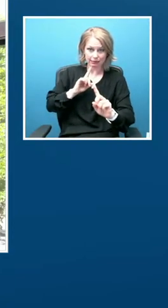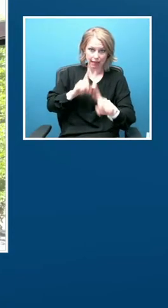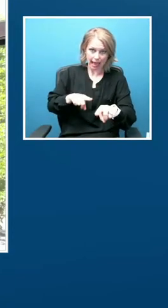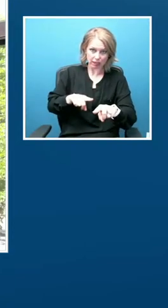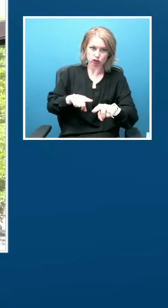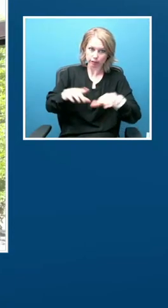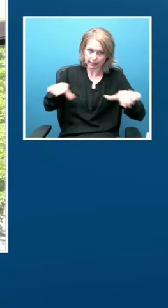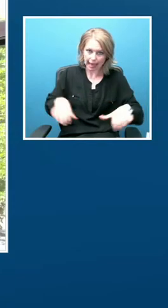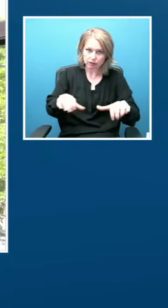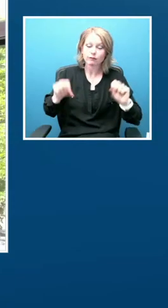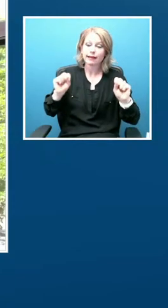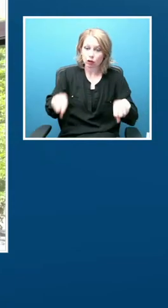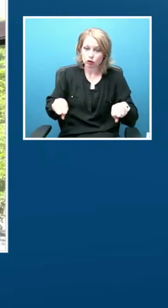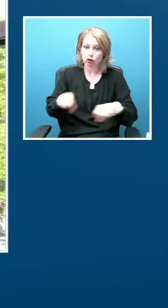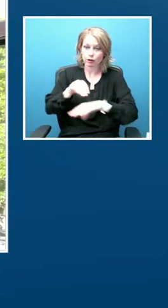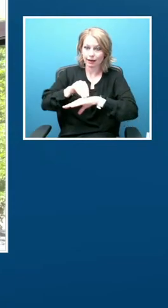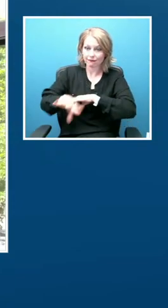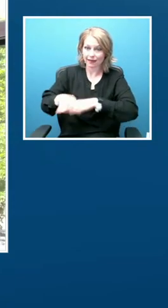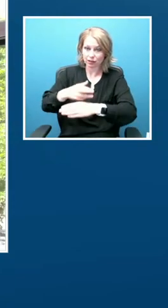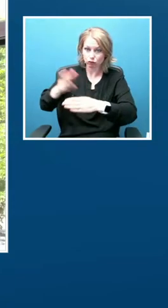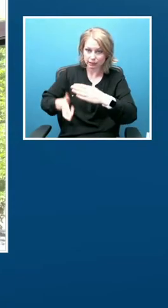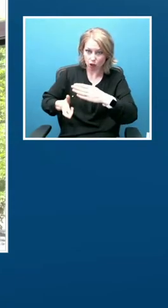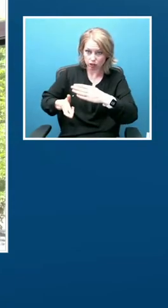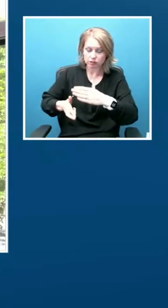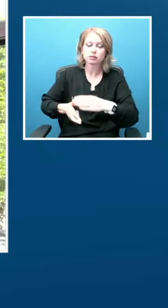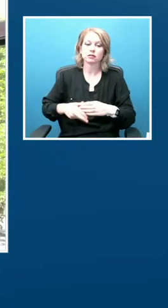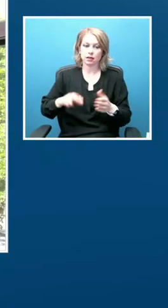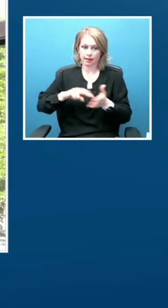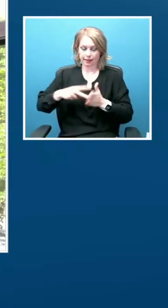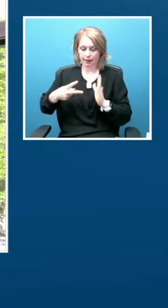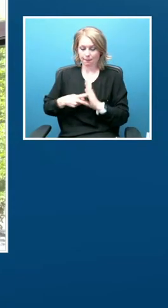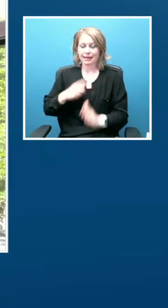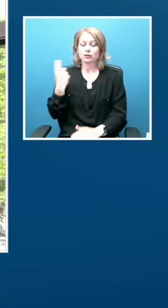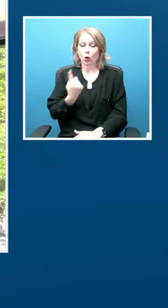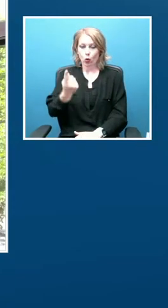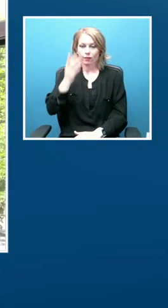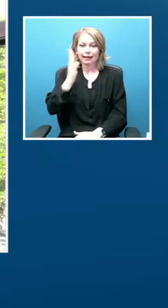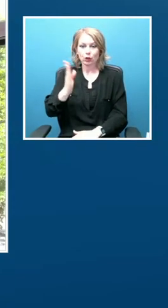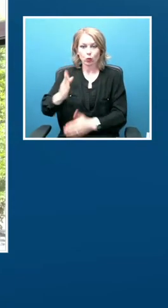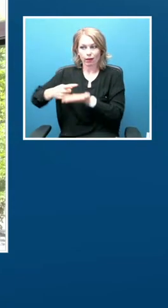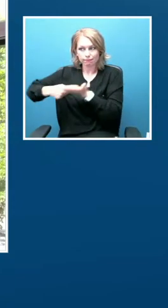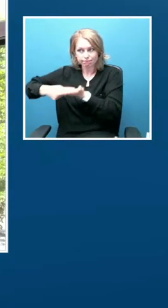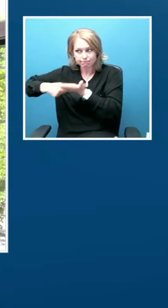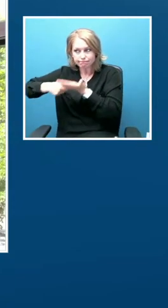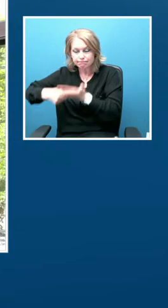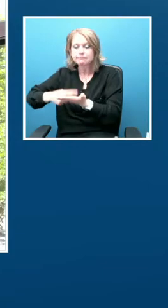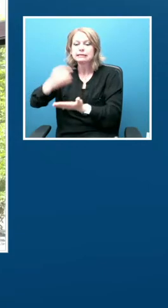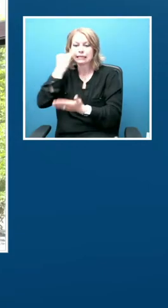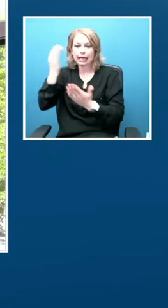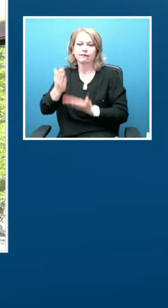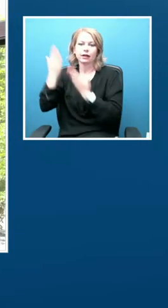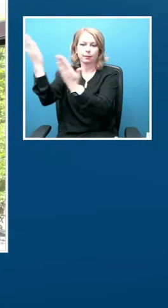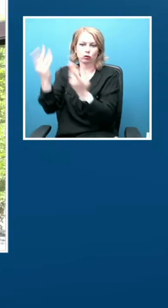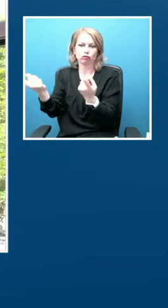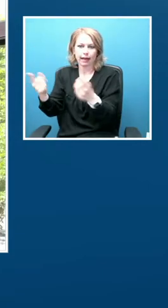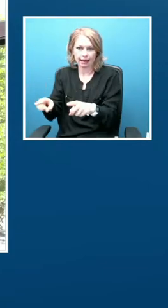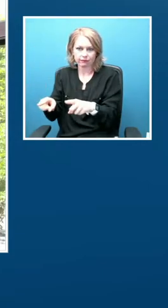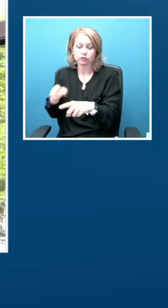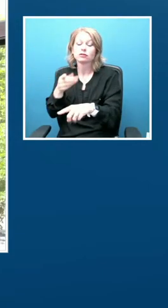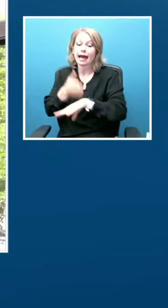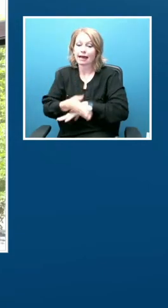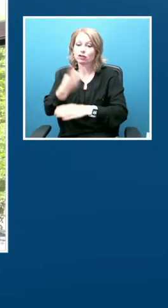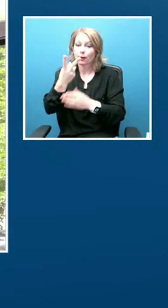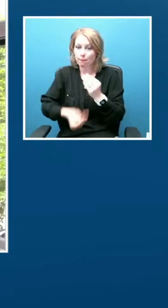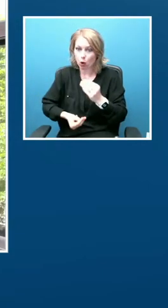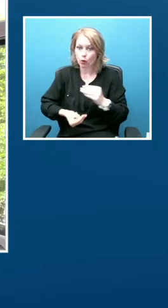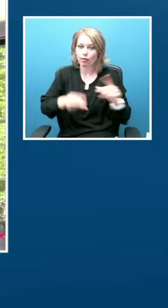of the challenge, such actions will only be debated if the motion is made by a member of the committee after both presentations have been completed. After